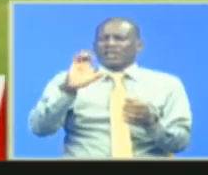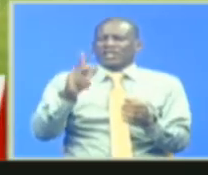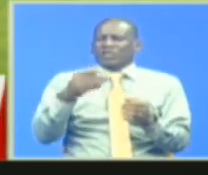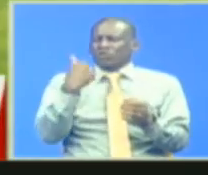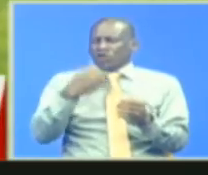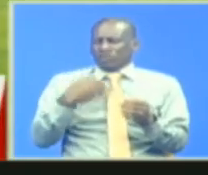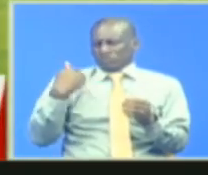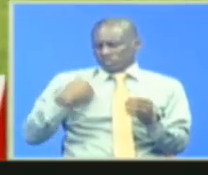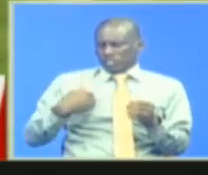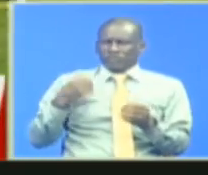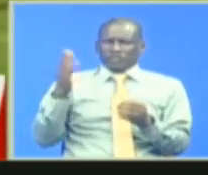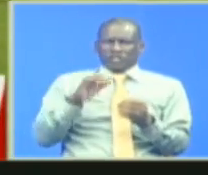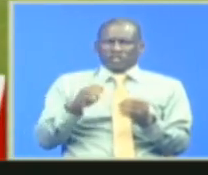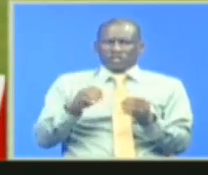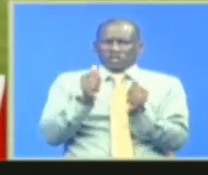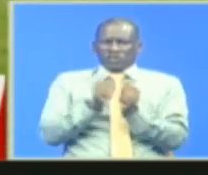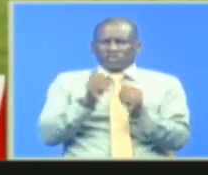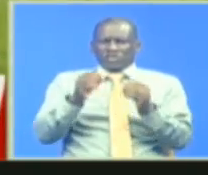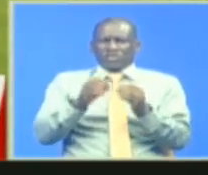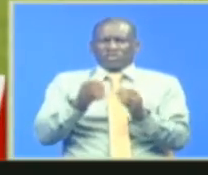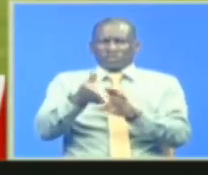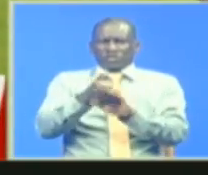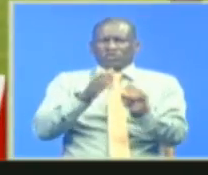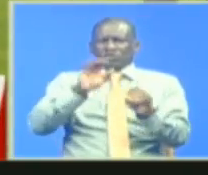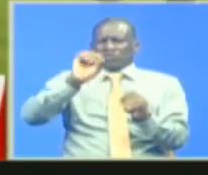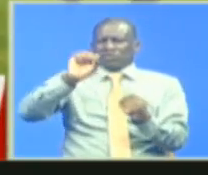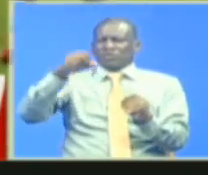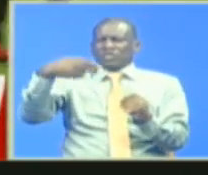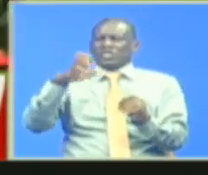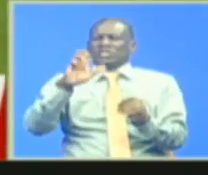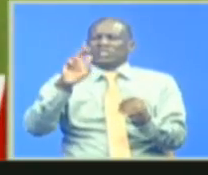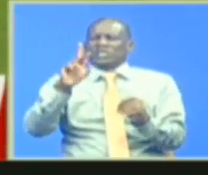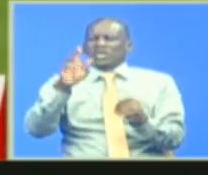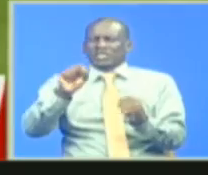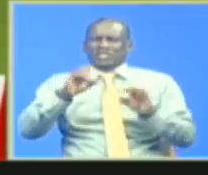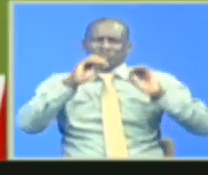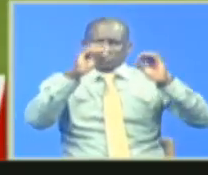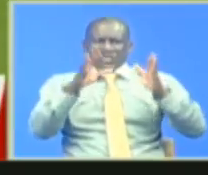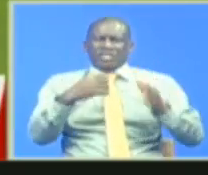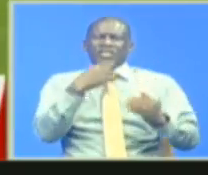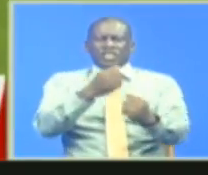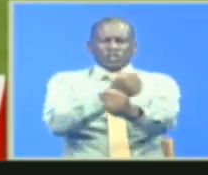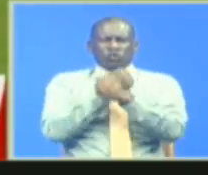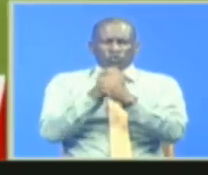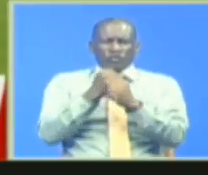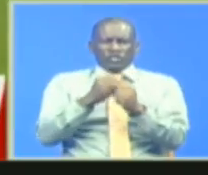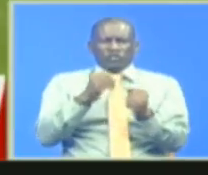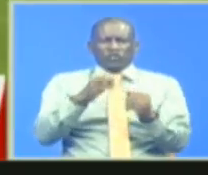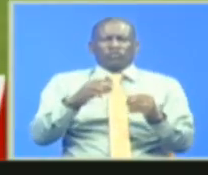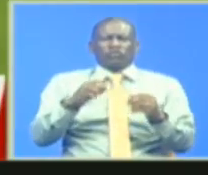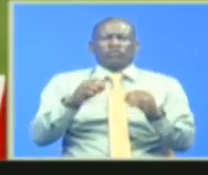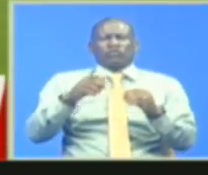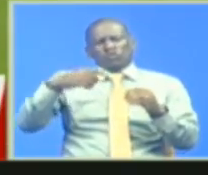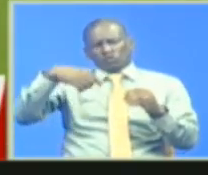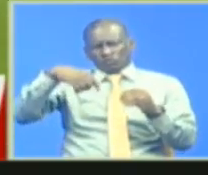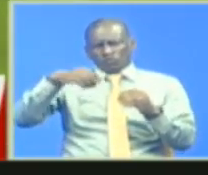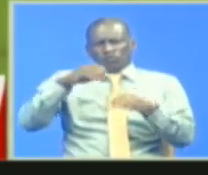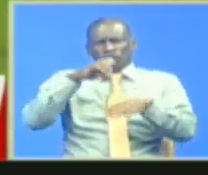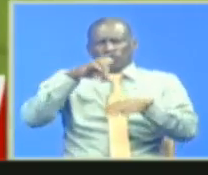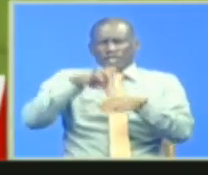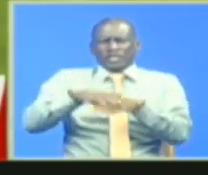surgery. Despite the late withdrawals, Sharks tactician William Muluya exuded confidence of posting positive